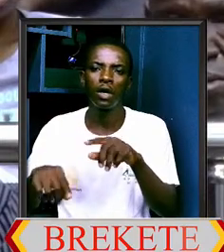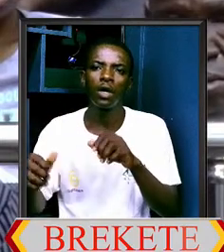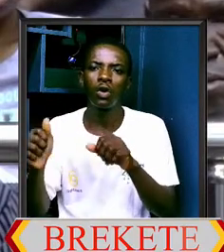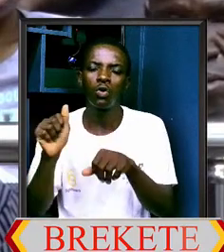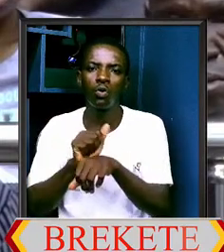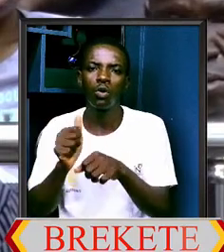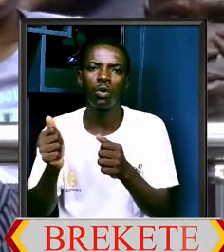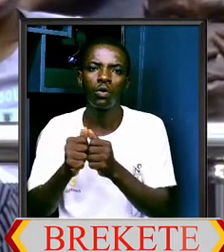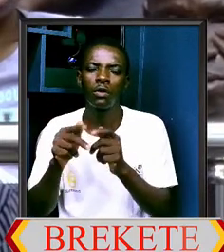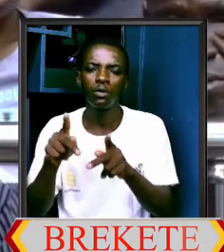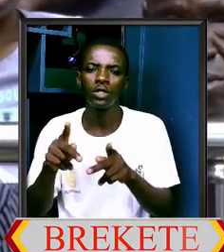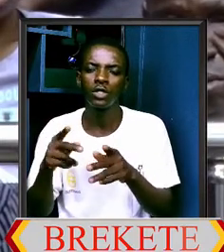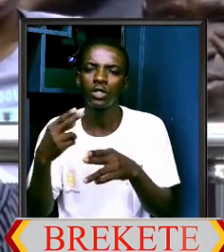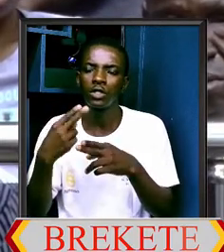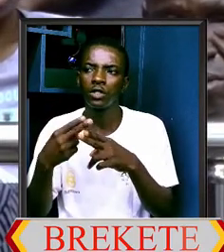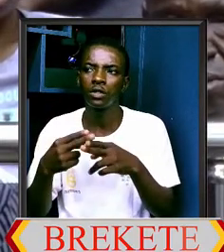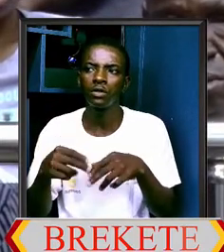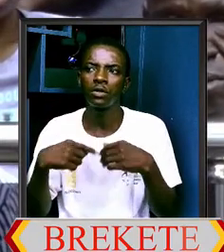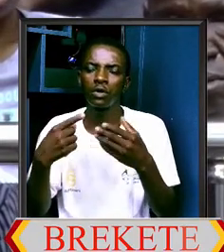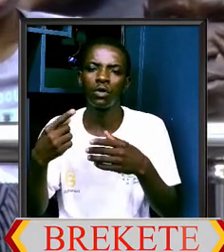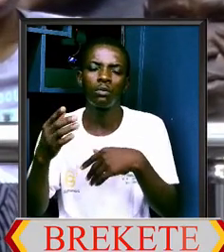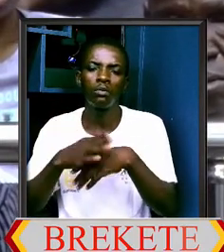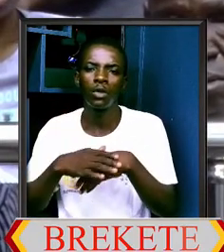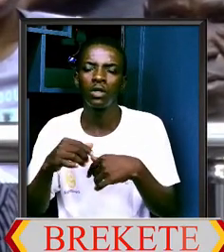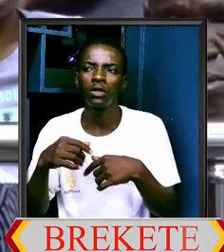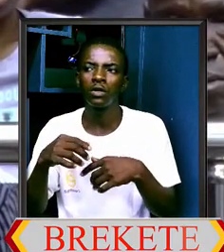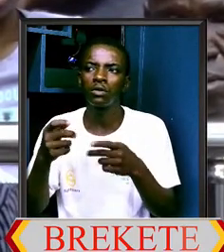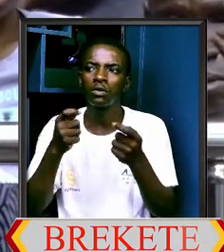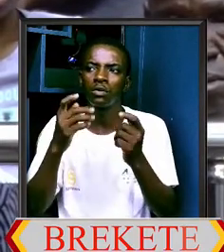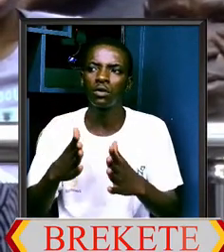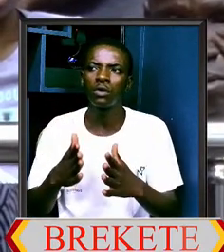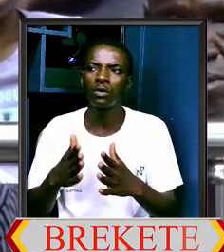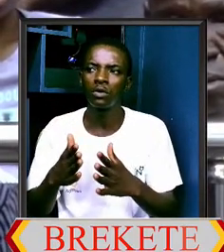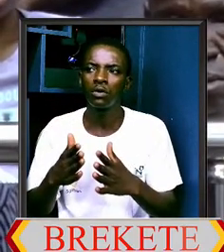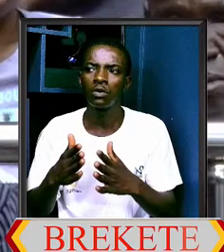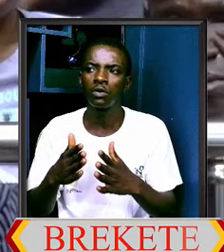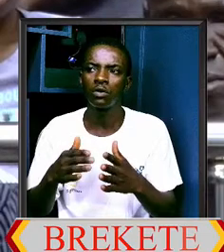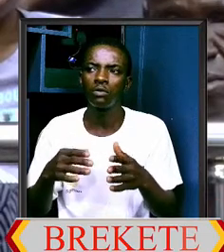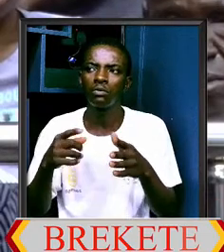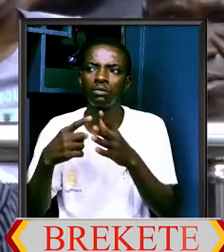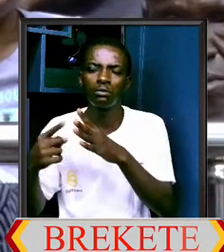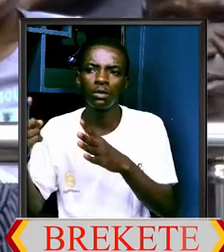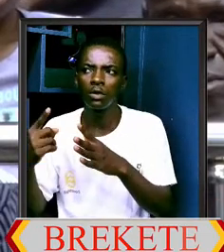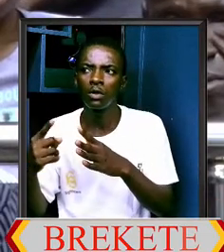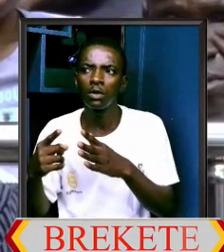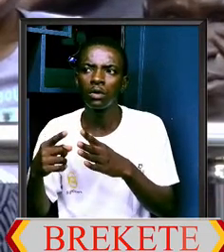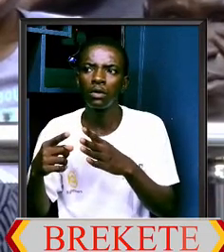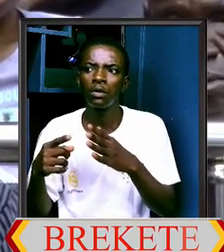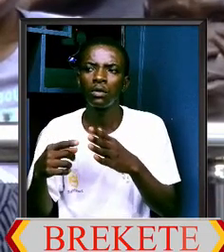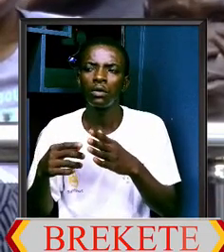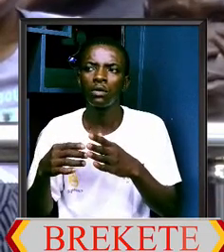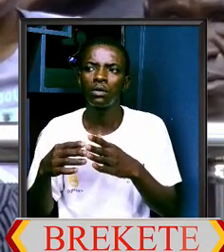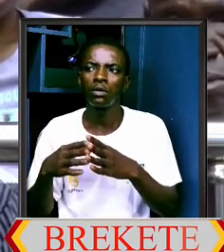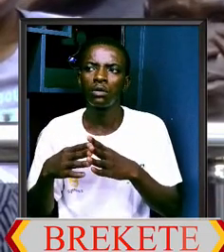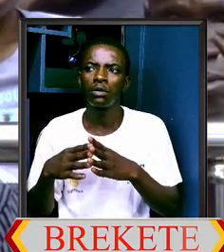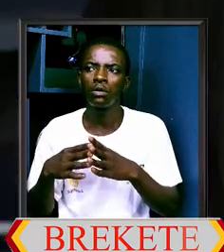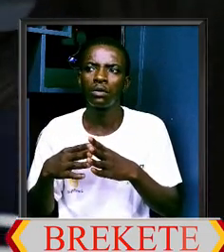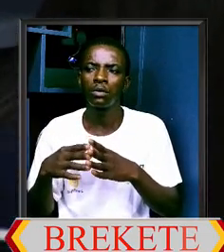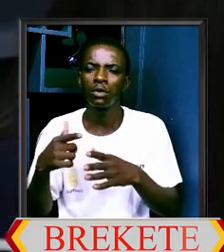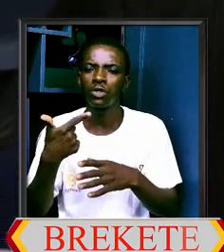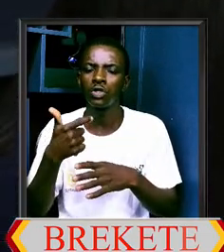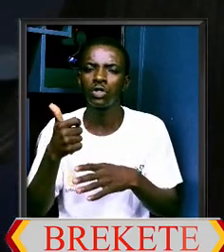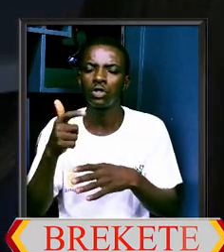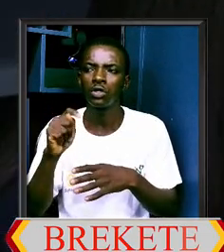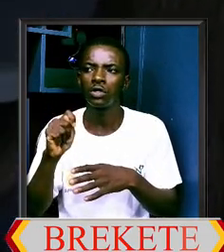the person name. So I now went back there. The manager was like, pursuing me that I should come. Which bank? Which useless bank?